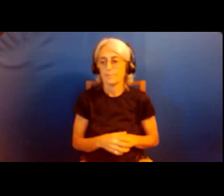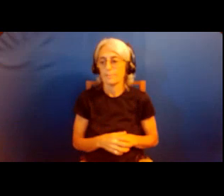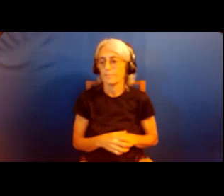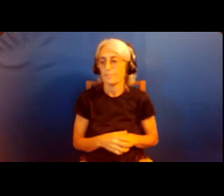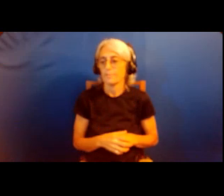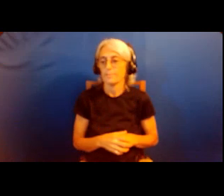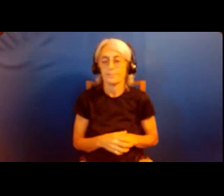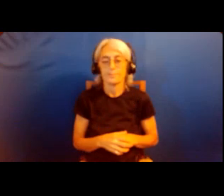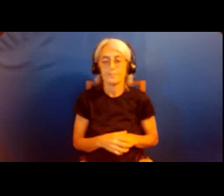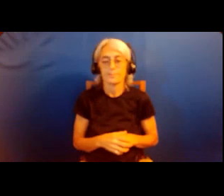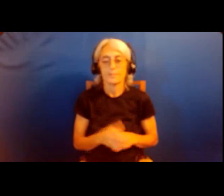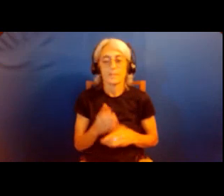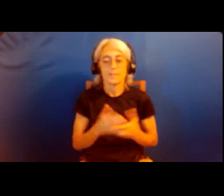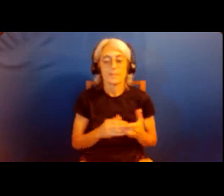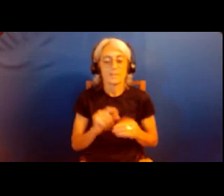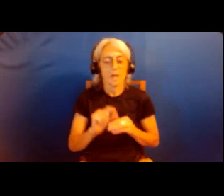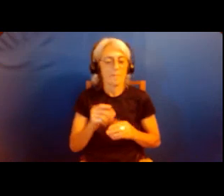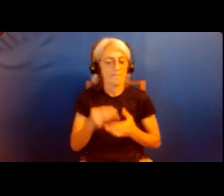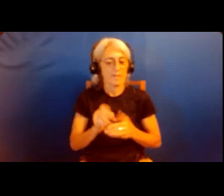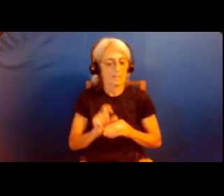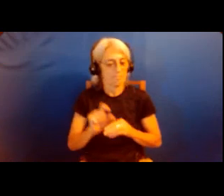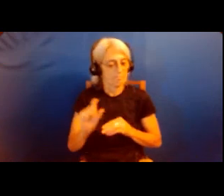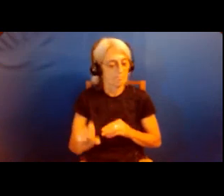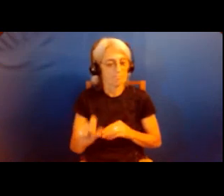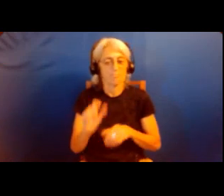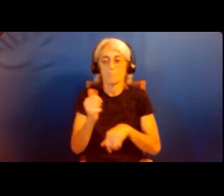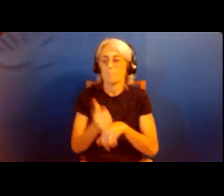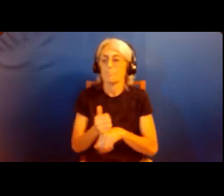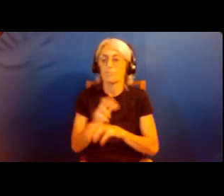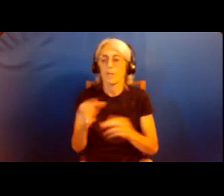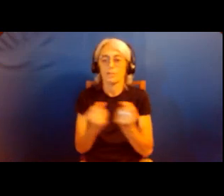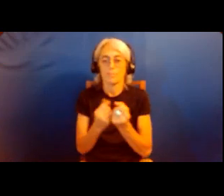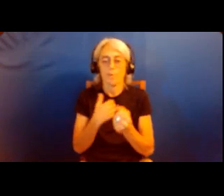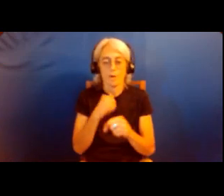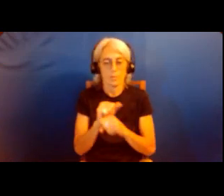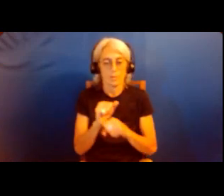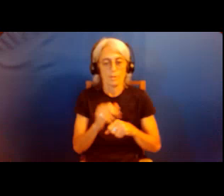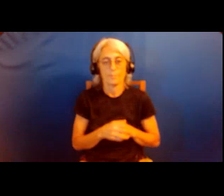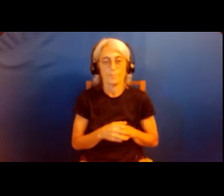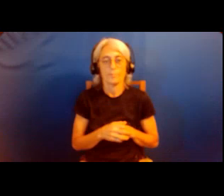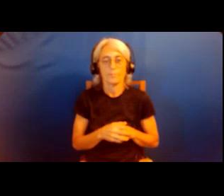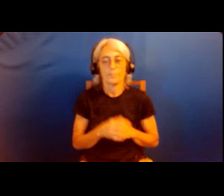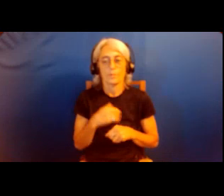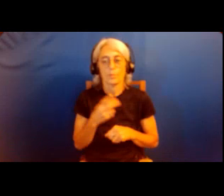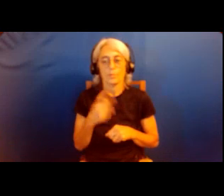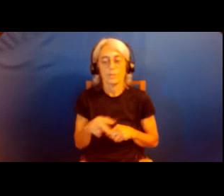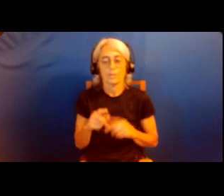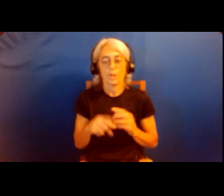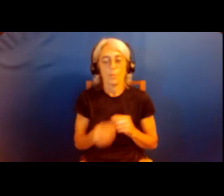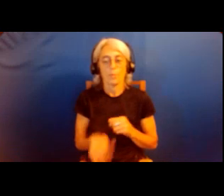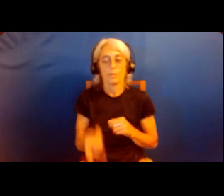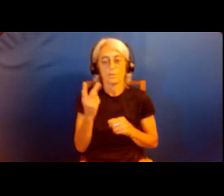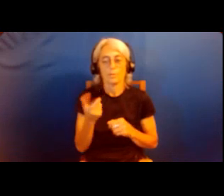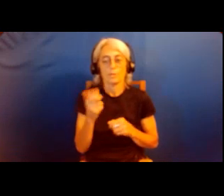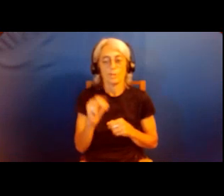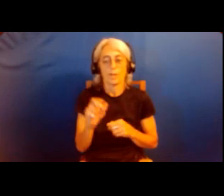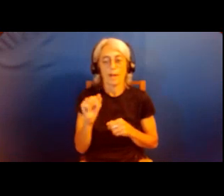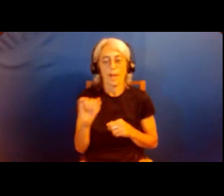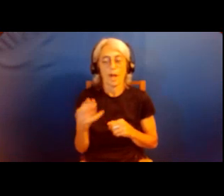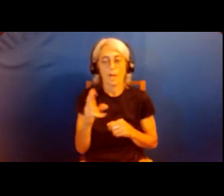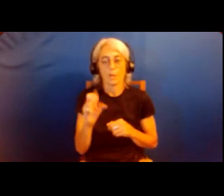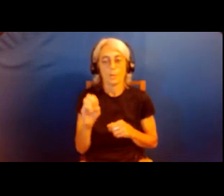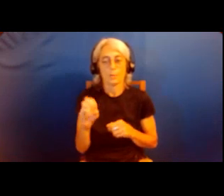of initial funding to support our efforts. We've started a journey with 2 Gen AI use cases. We're developing